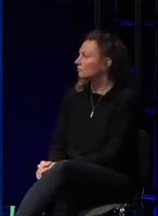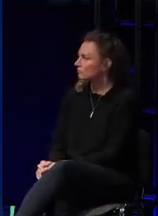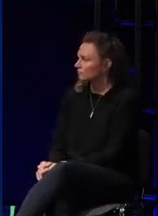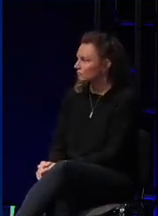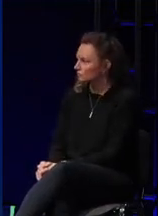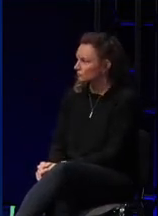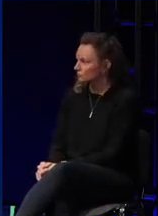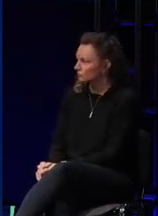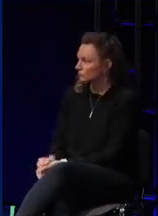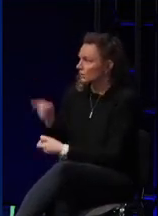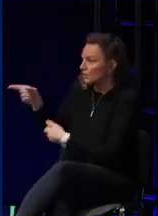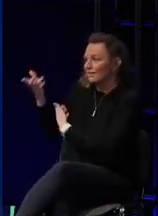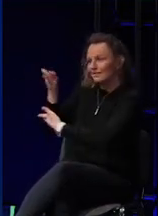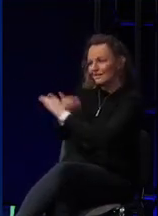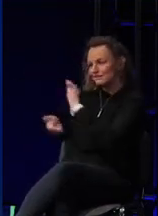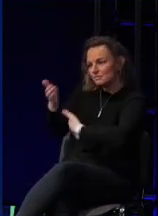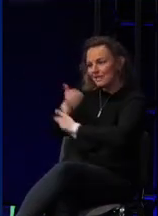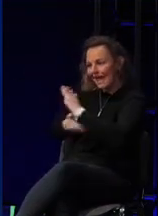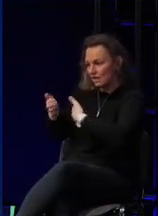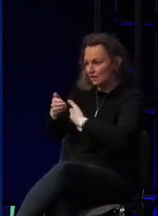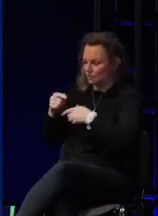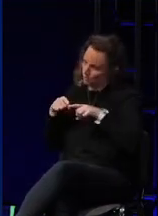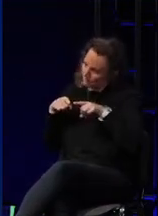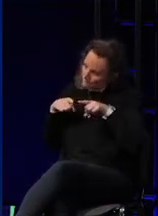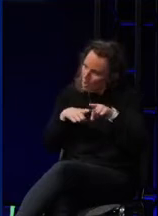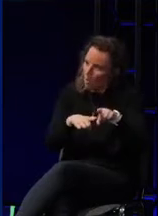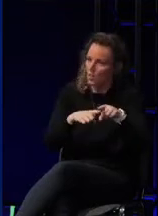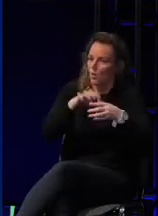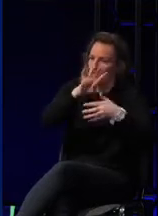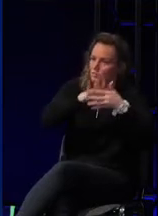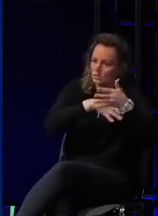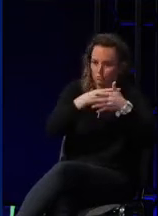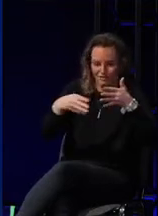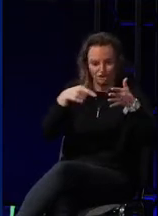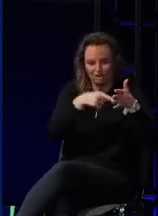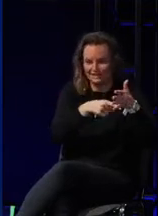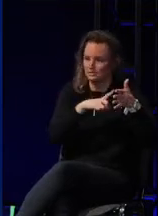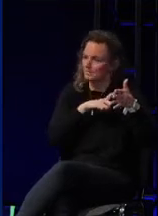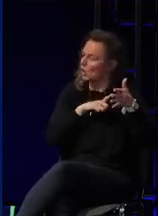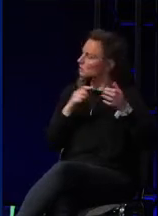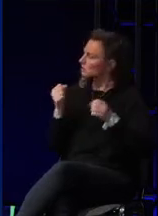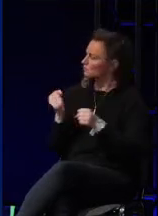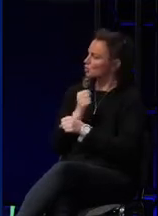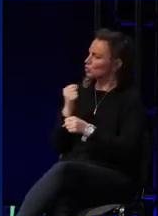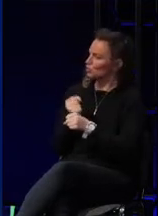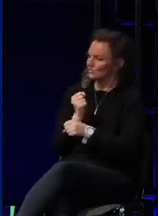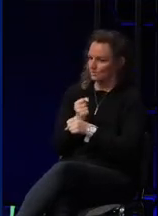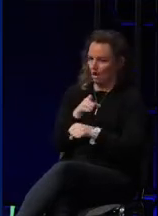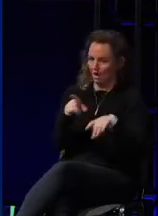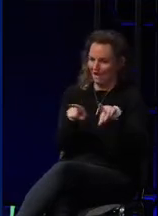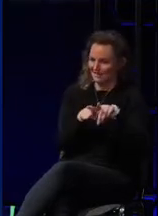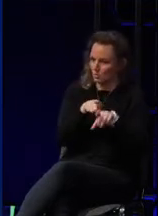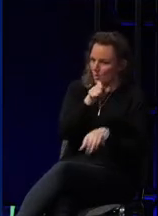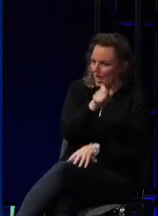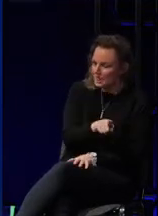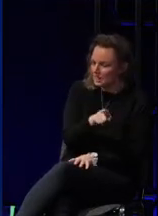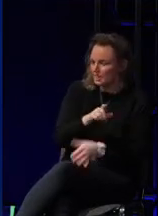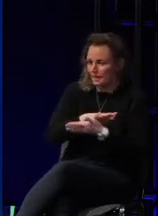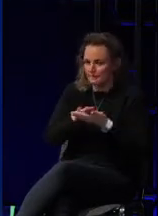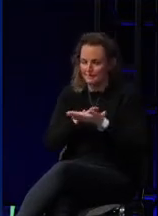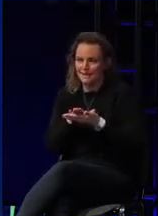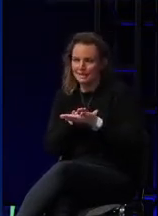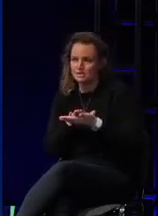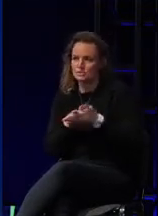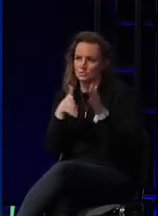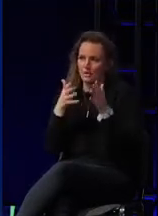to like the spreadsheets in terms of like being that she's a producer as well. You're having maybe a more of an insight